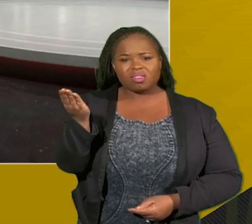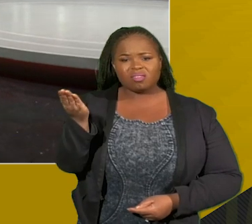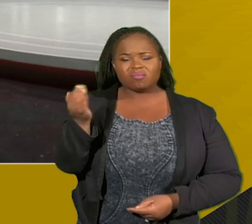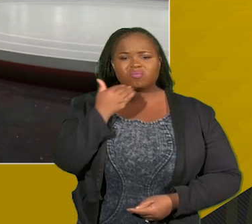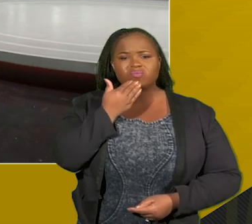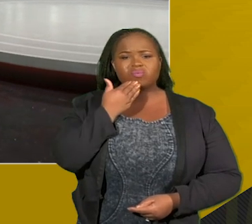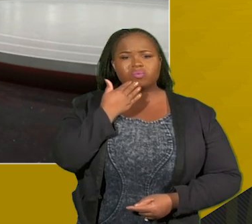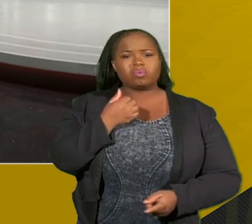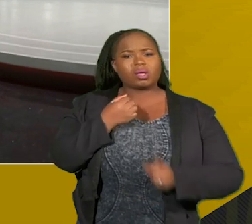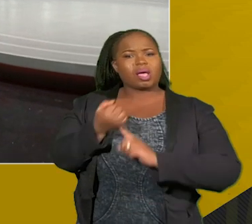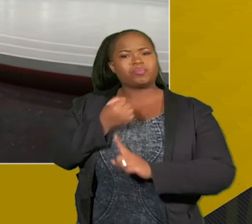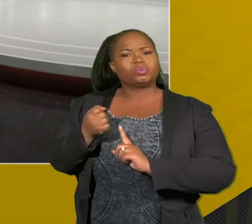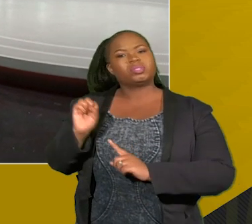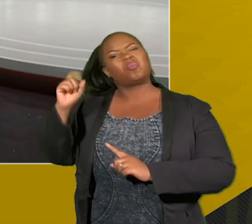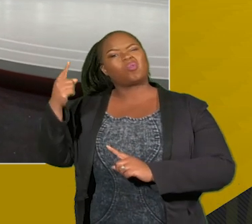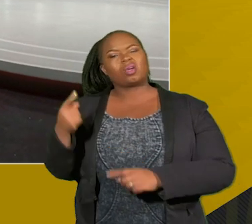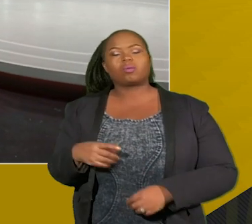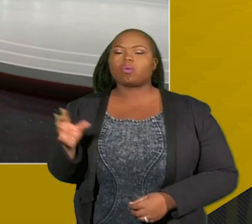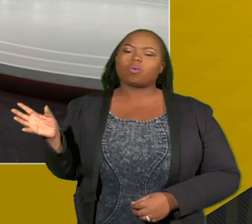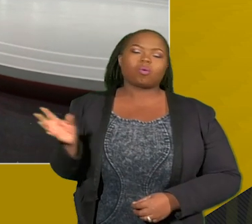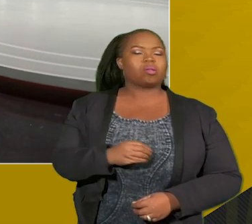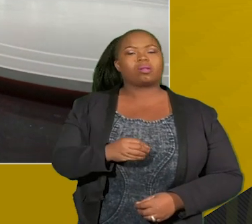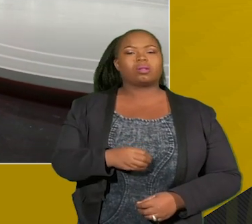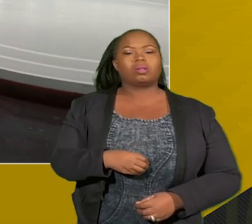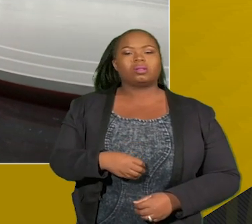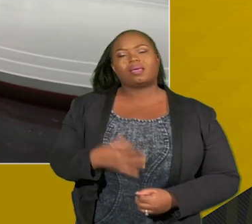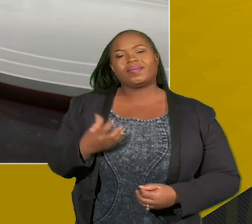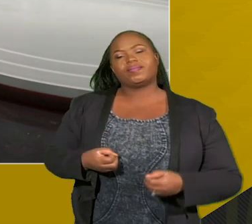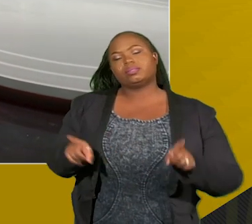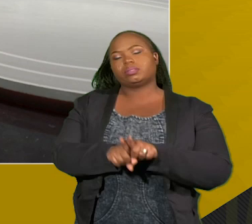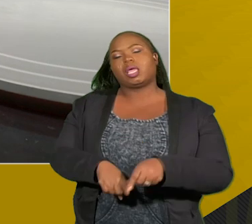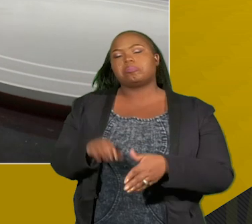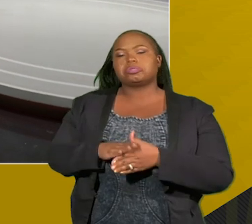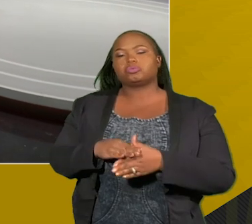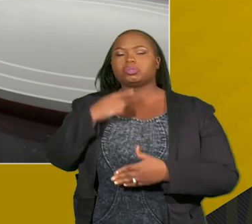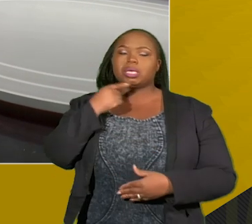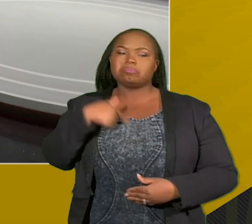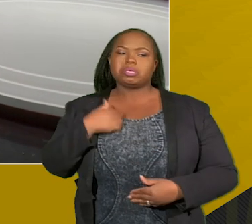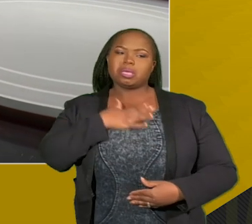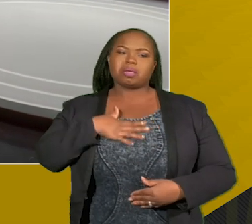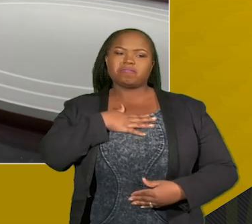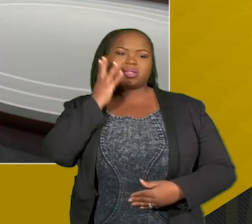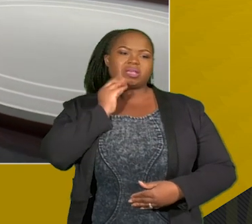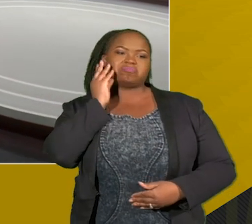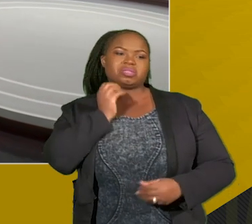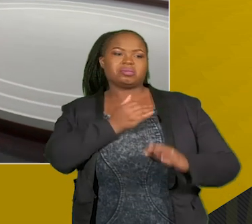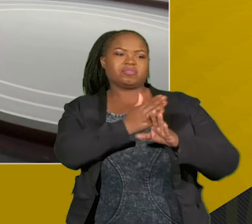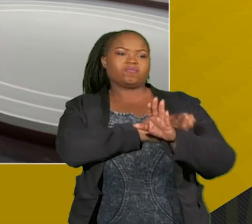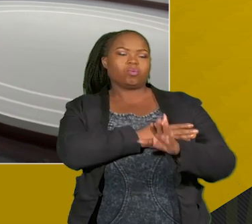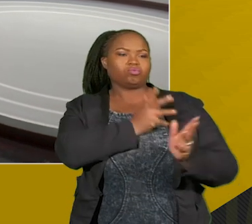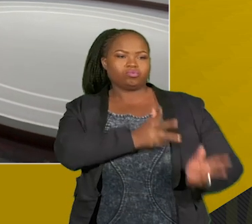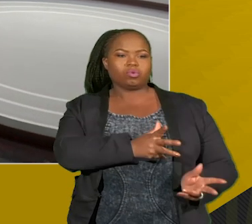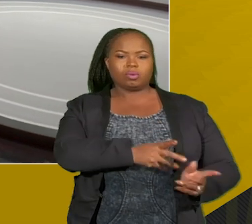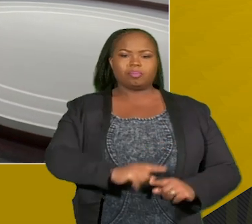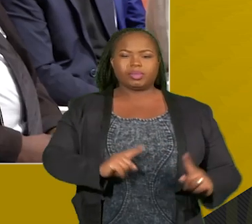who ohlukumeza umuntu, yes, wonke ukhipha isizathu esifana ukuthi mina ngangahlukumezeka, so ingakho ngenza le nto. Akekho omunye